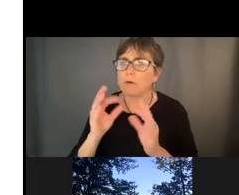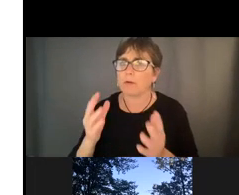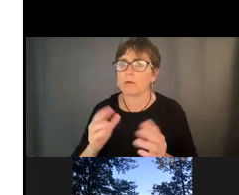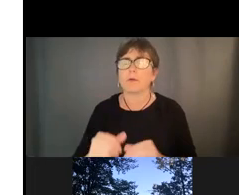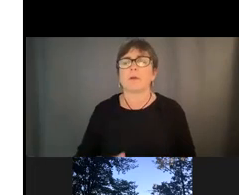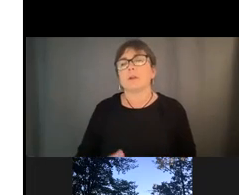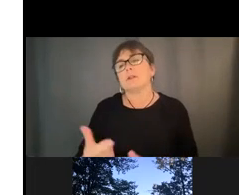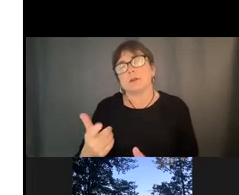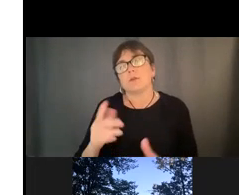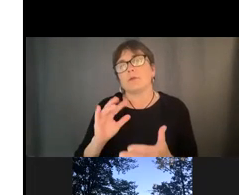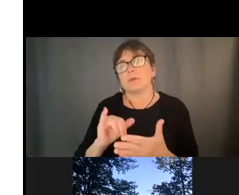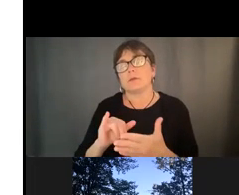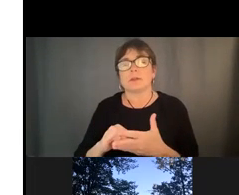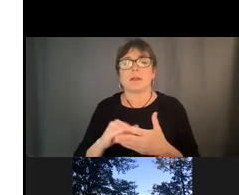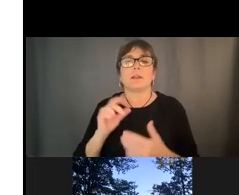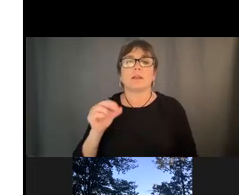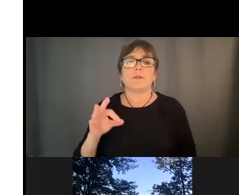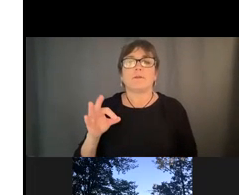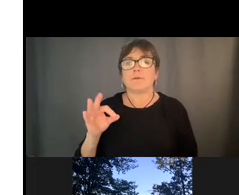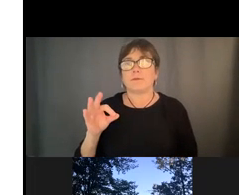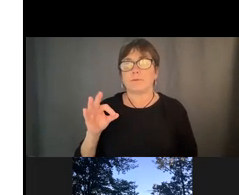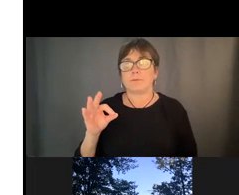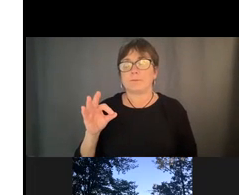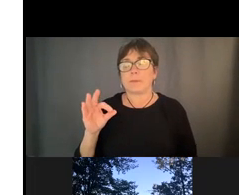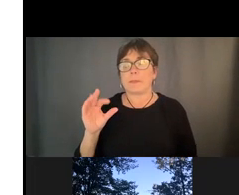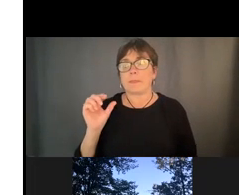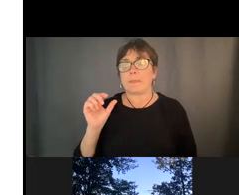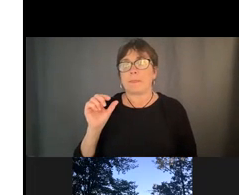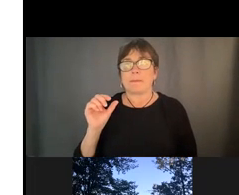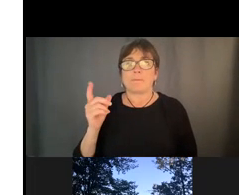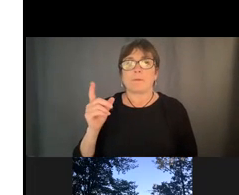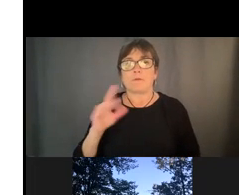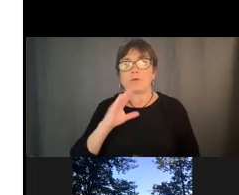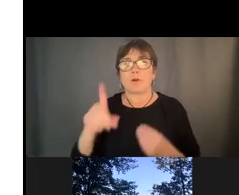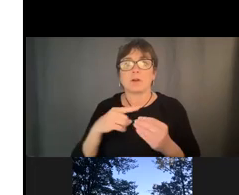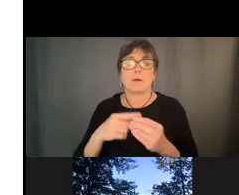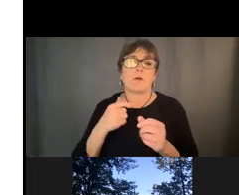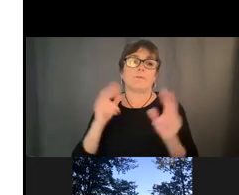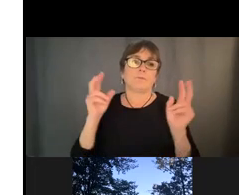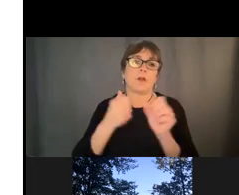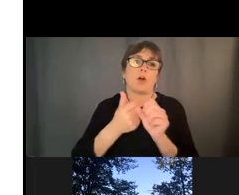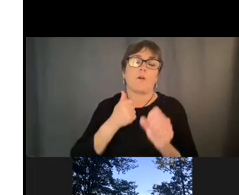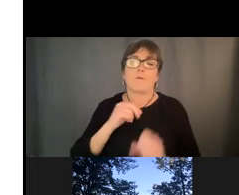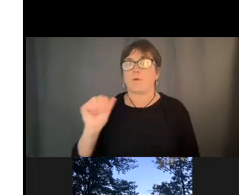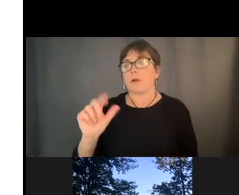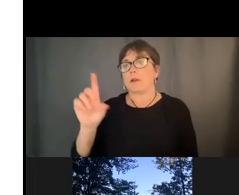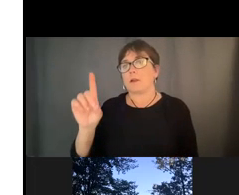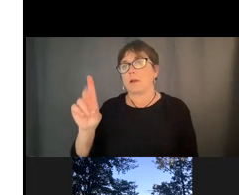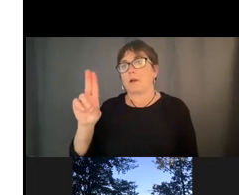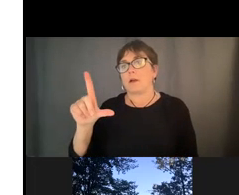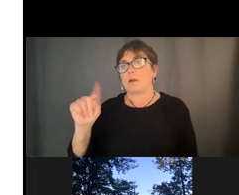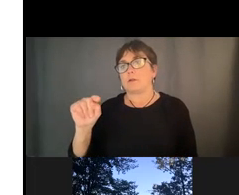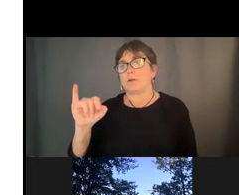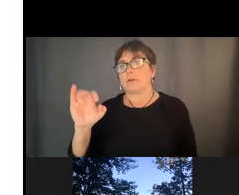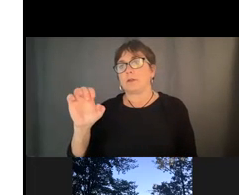too. So when we're saying to avoid adultism, maybe that is a wrong term in that way. It's a sense of